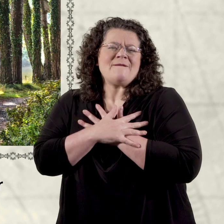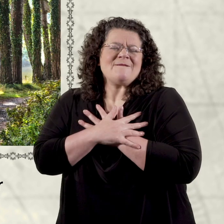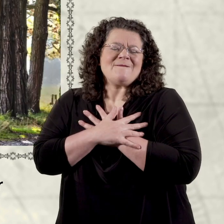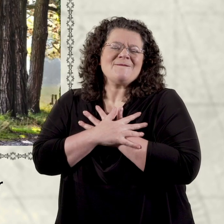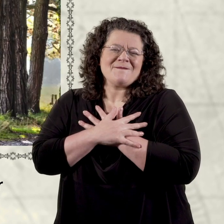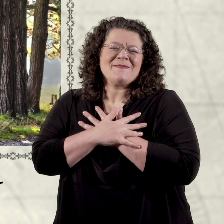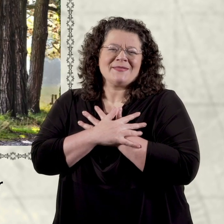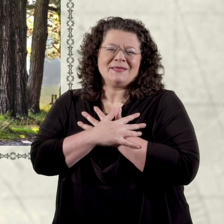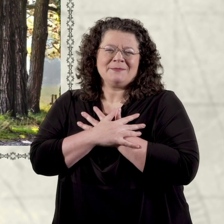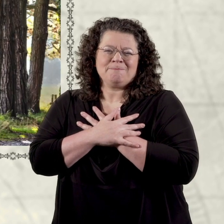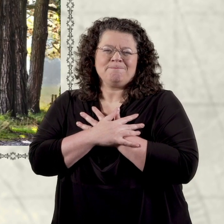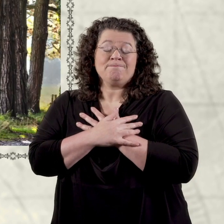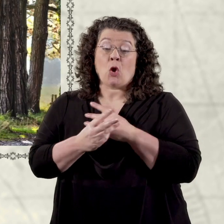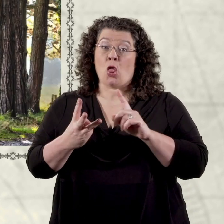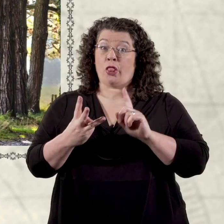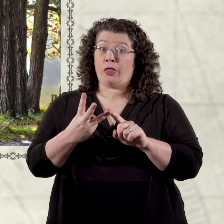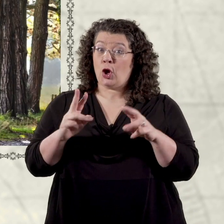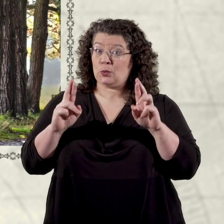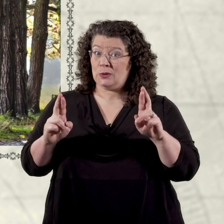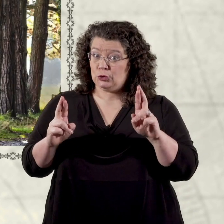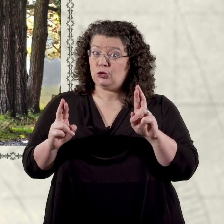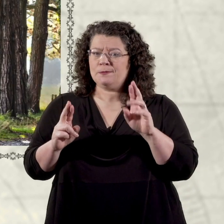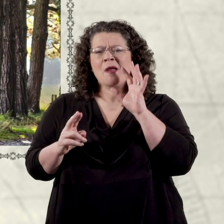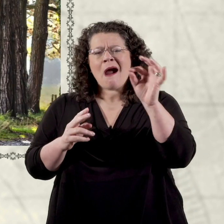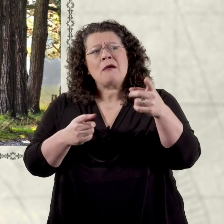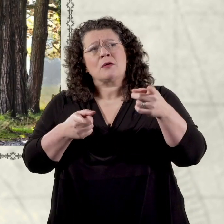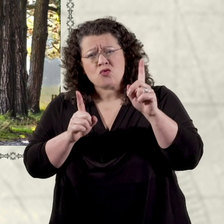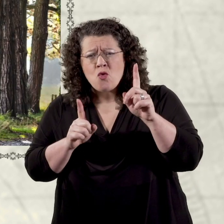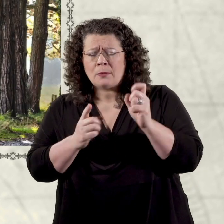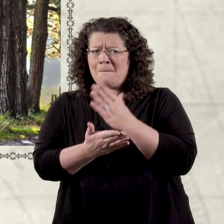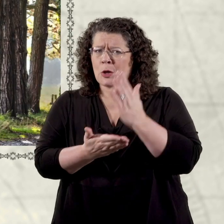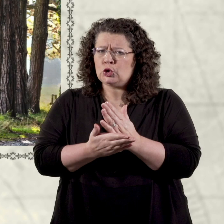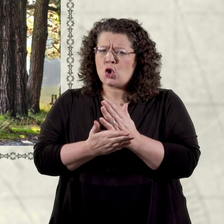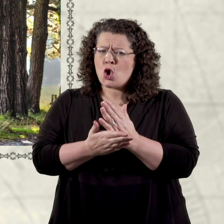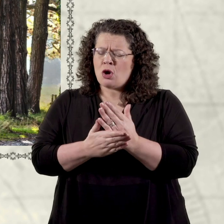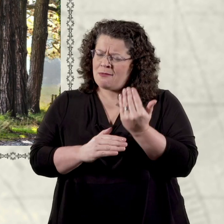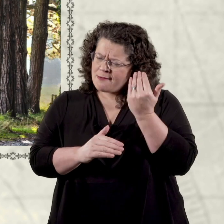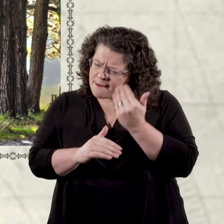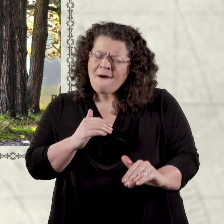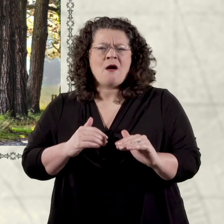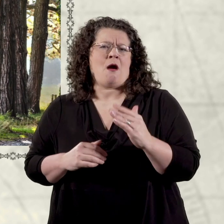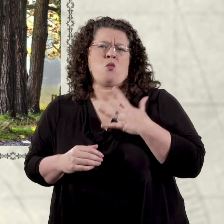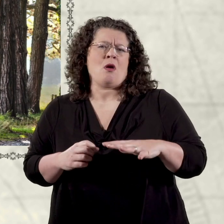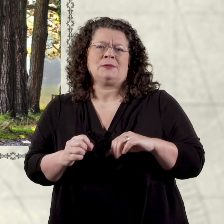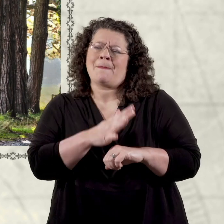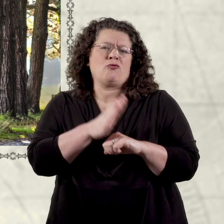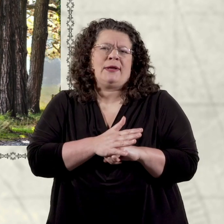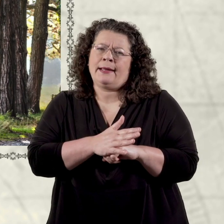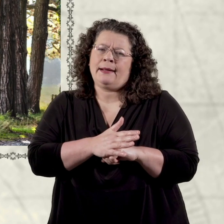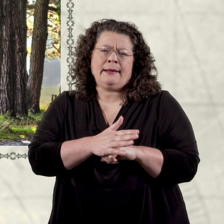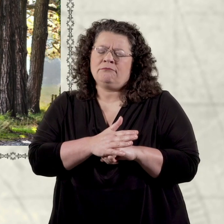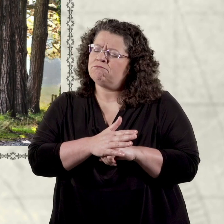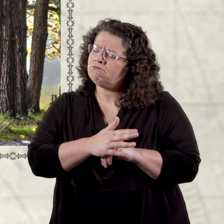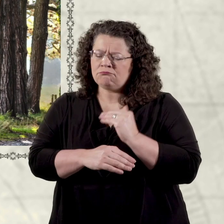love. Thirdly, I asked God to make sure that I never wanted to